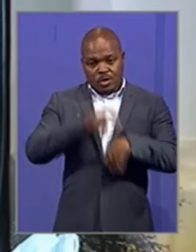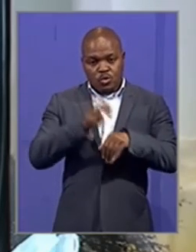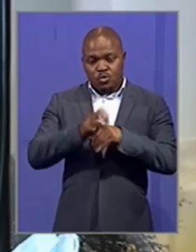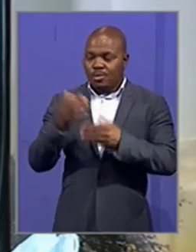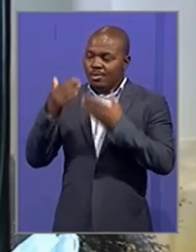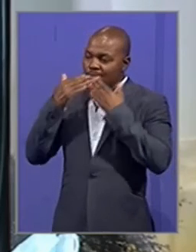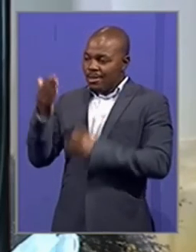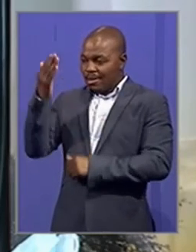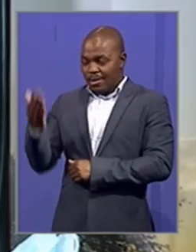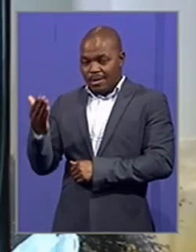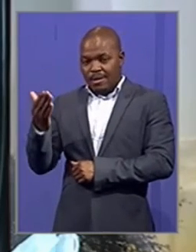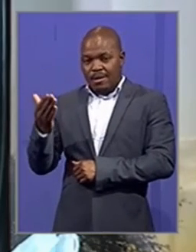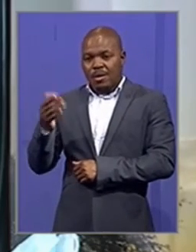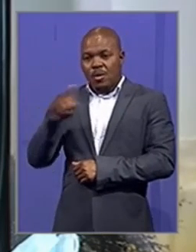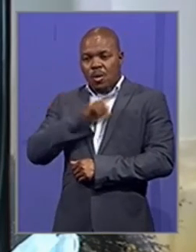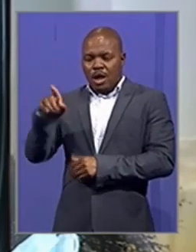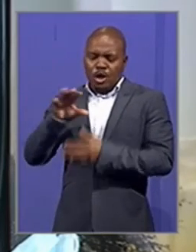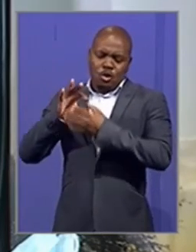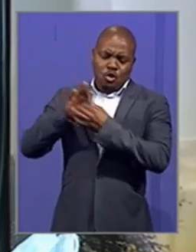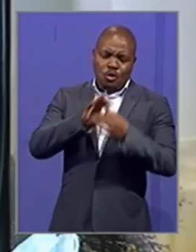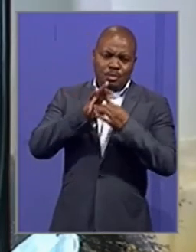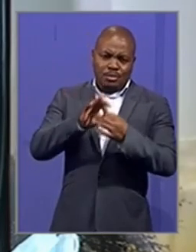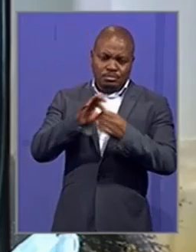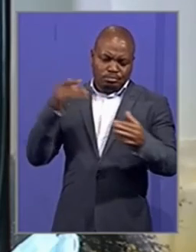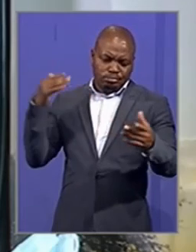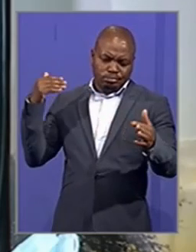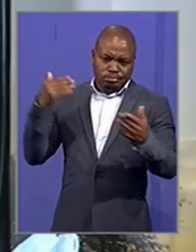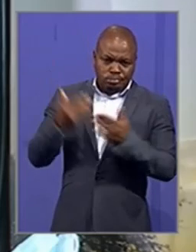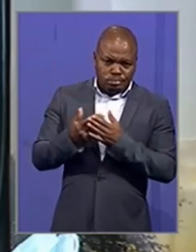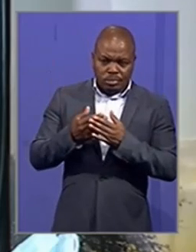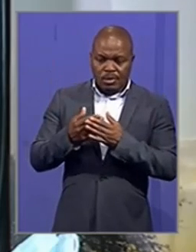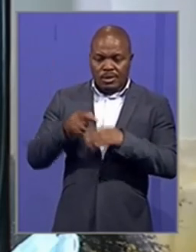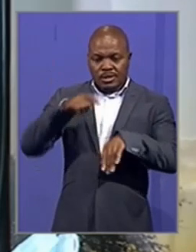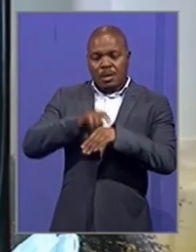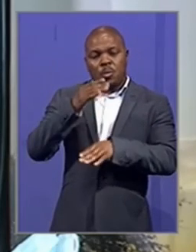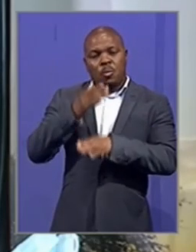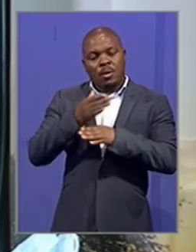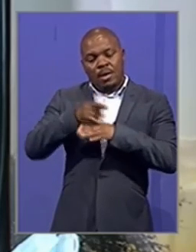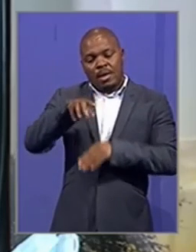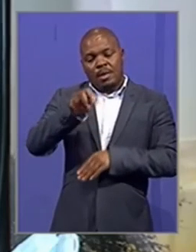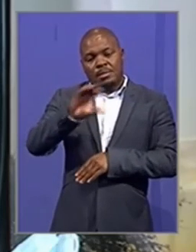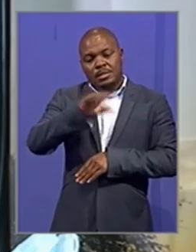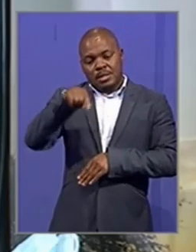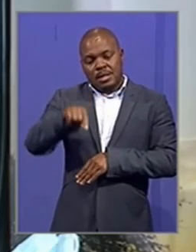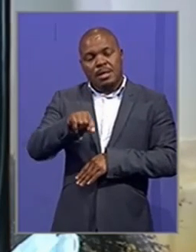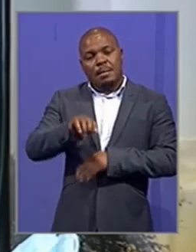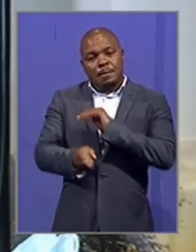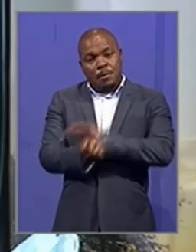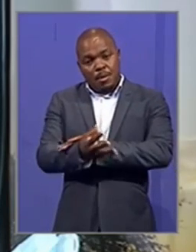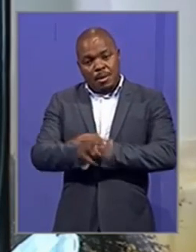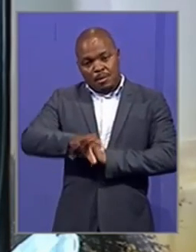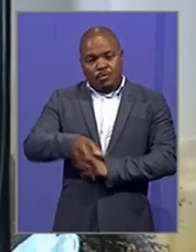Mandla Msibi for his commitment during his tenure as MEC in the Mpumalanga provincial government.